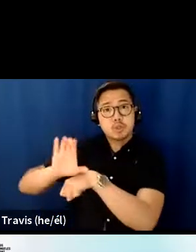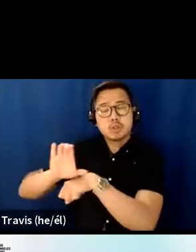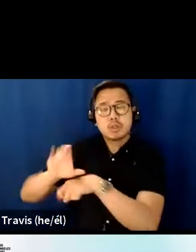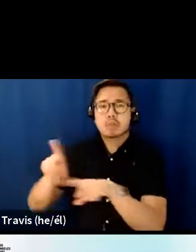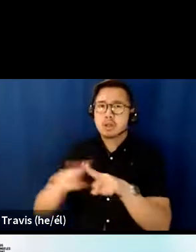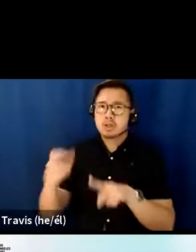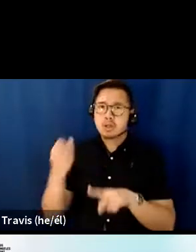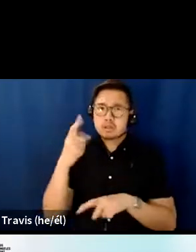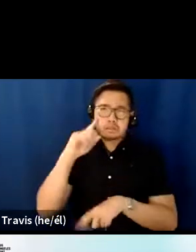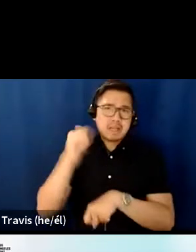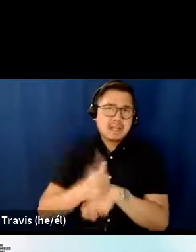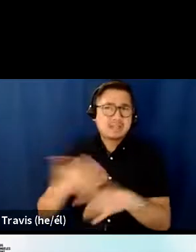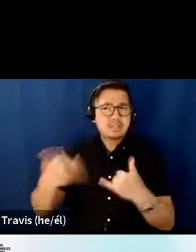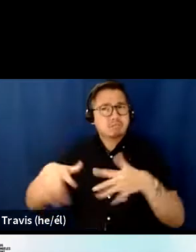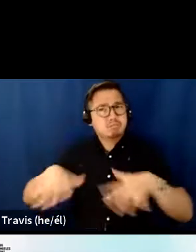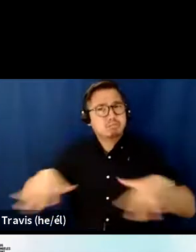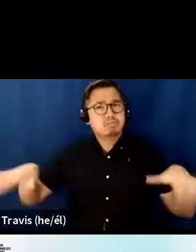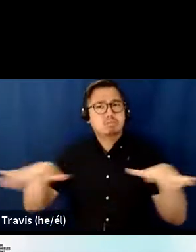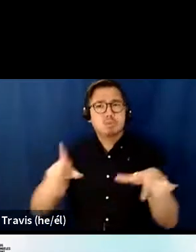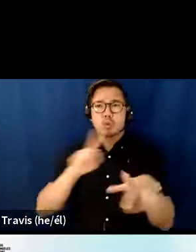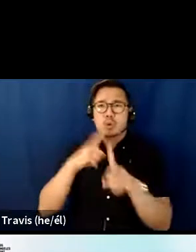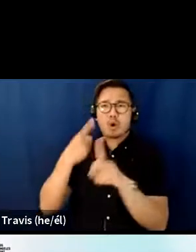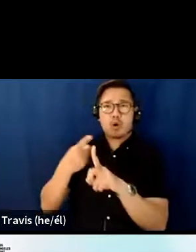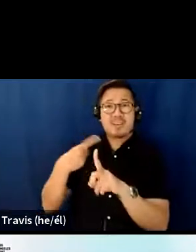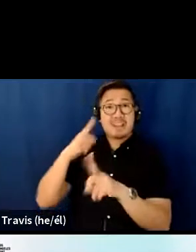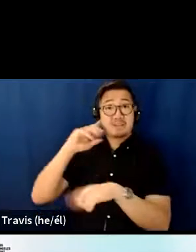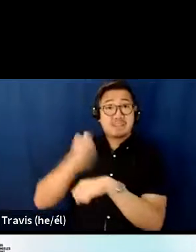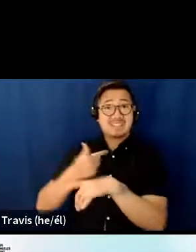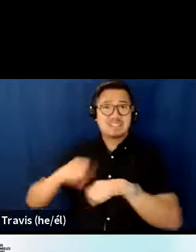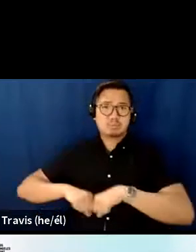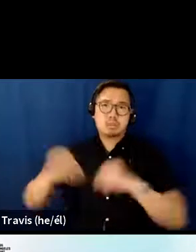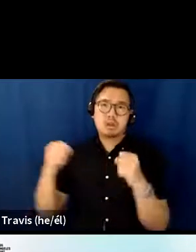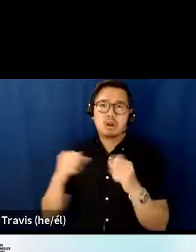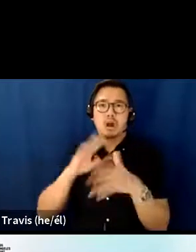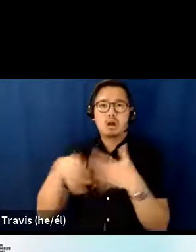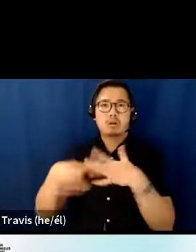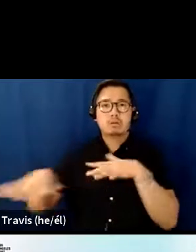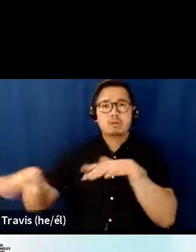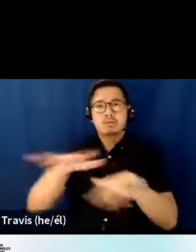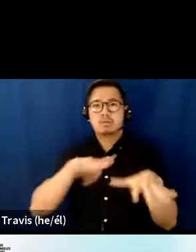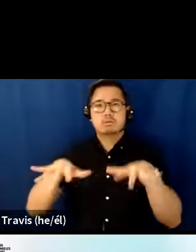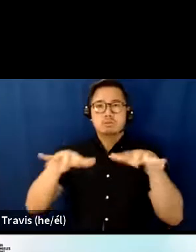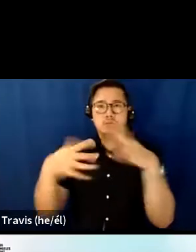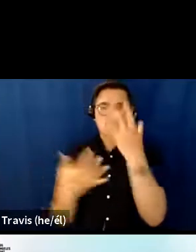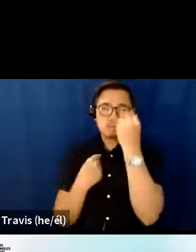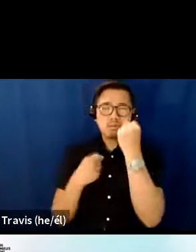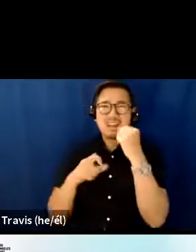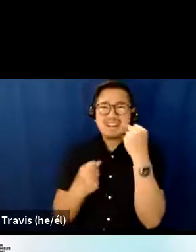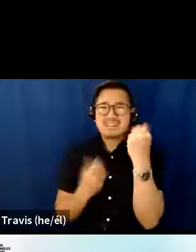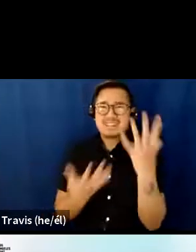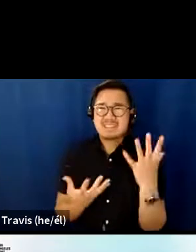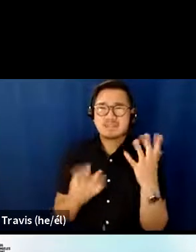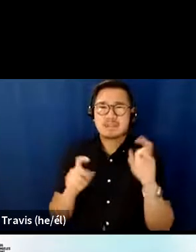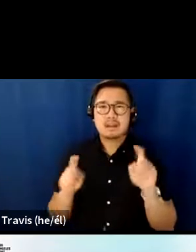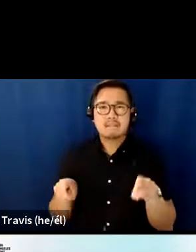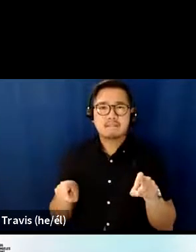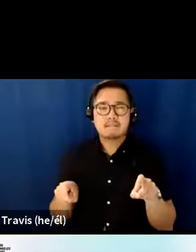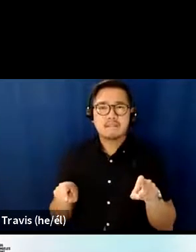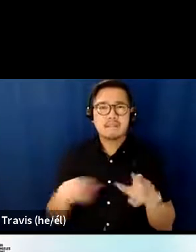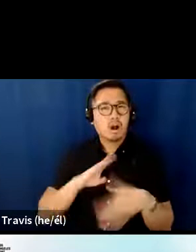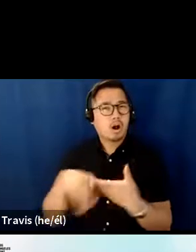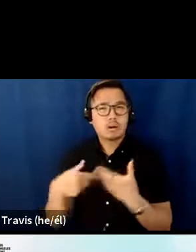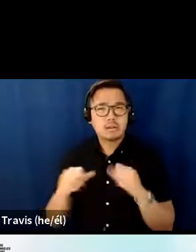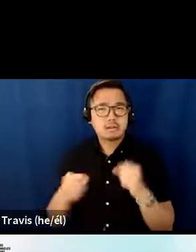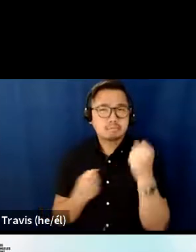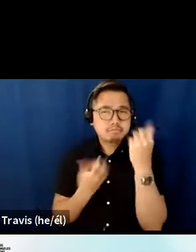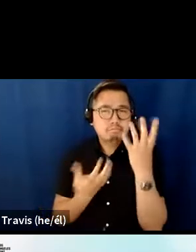mindset is there. And that's what we're breaking, the mindset, the spells that have been put upon us. And we all have the ability to break them, if you